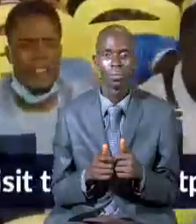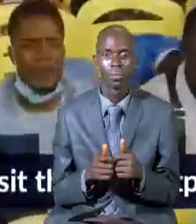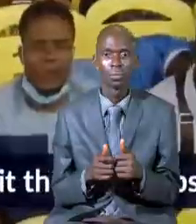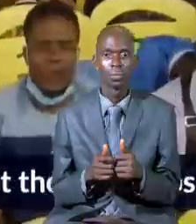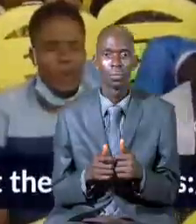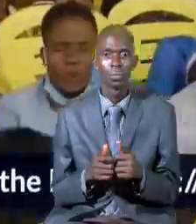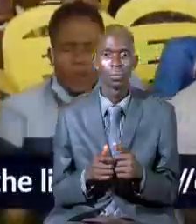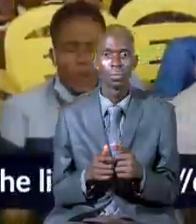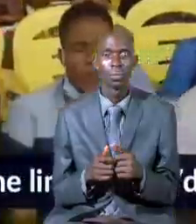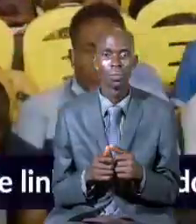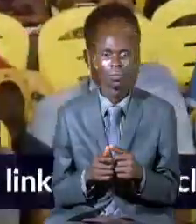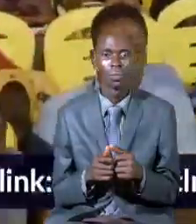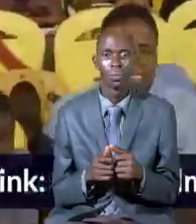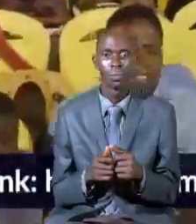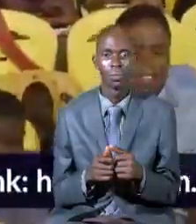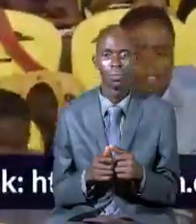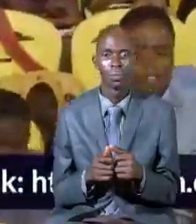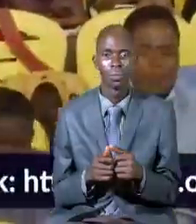take the details